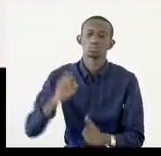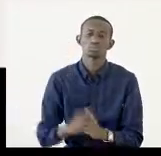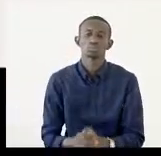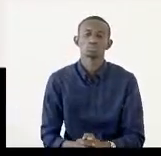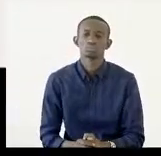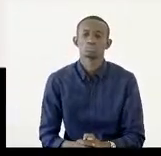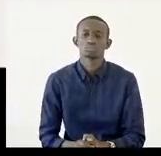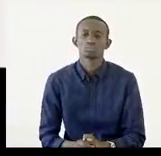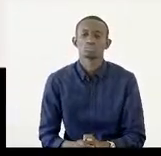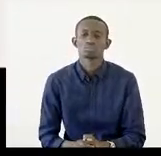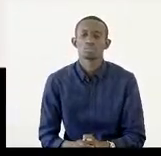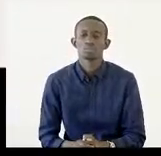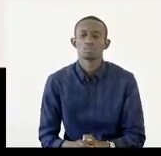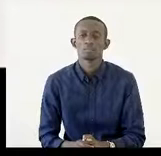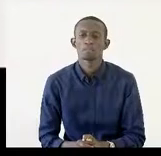reaction